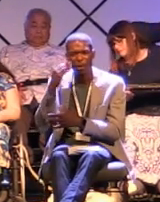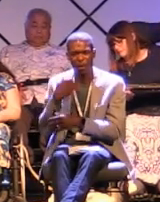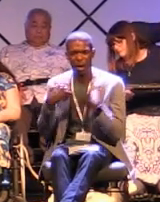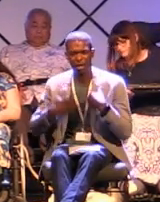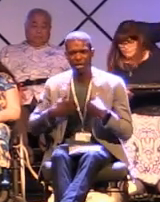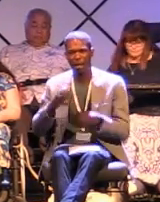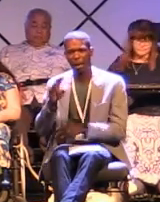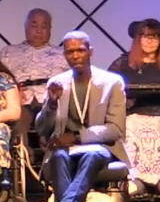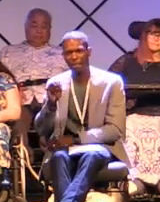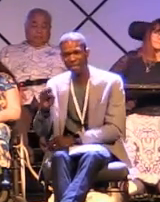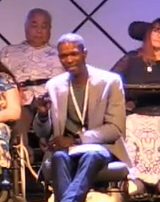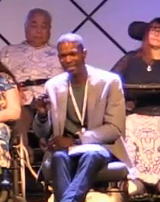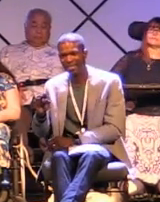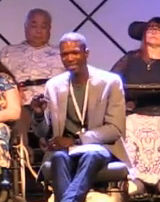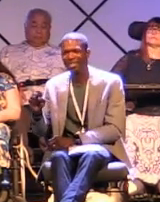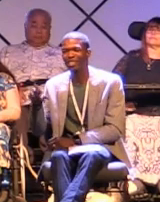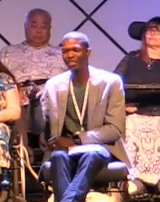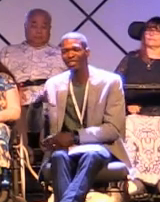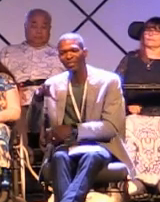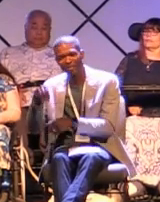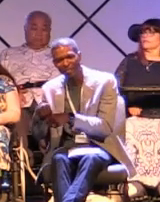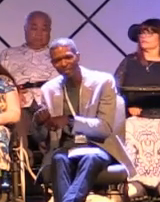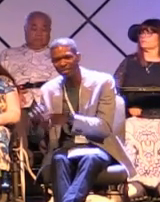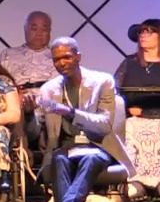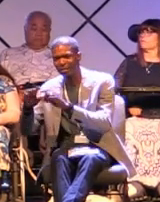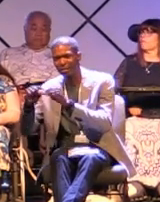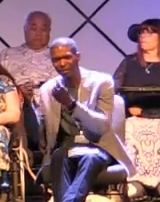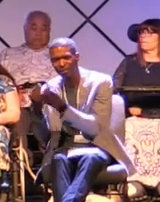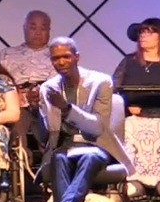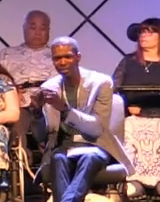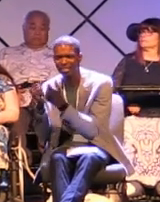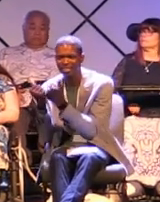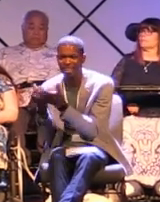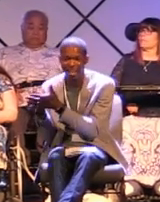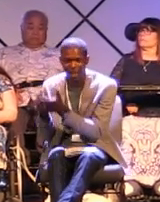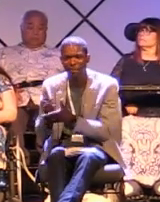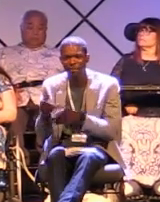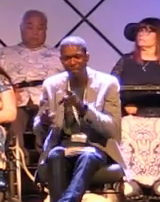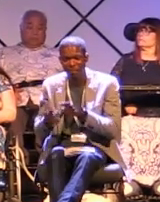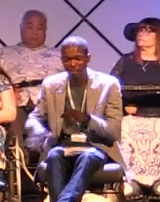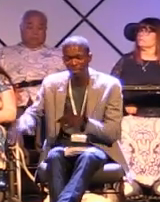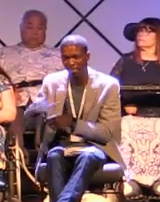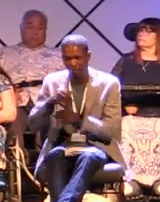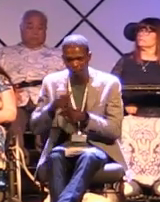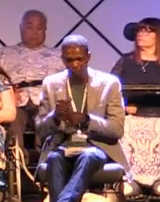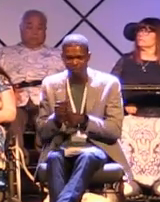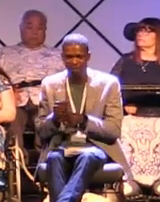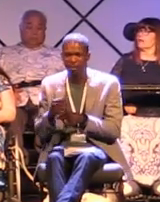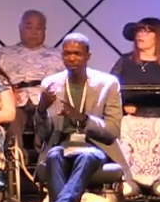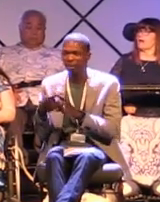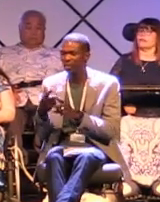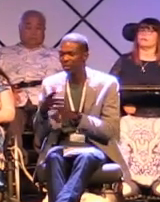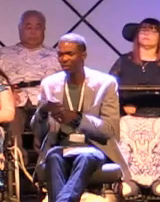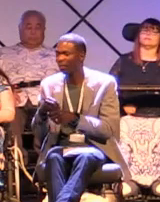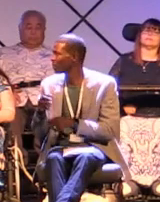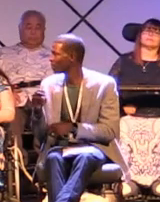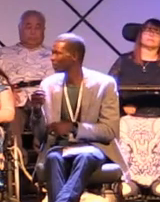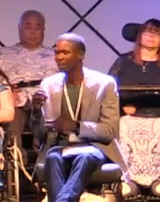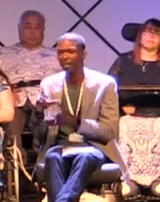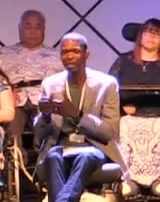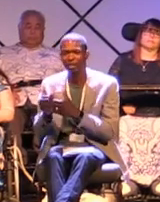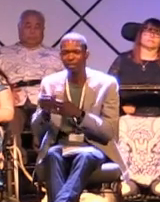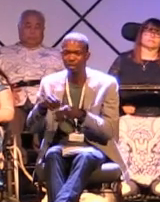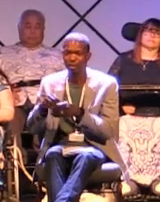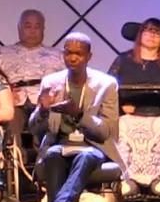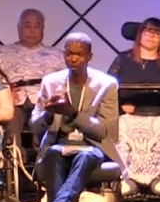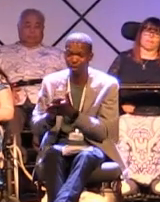Benioff Youth Advisory Council member, and participates in mock trial and leadership in school. It came